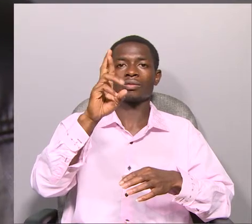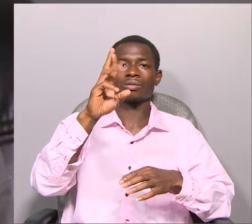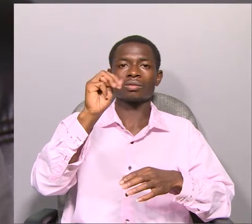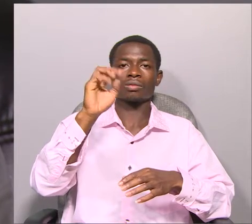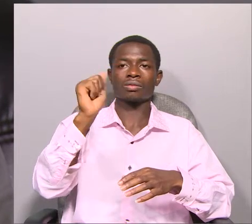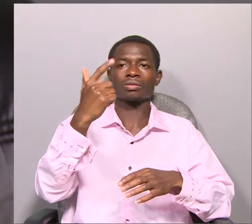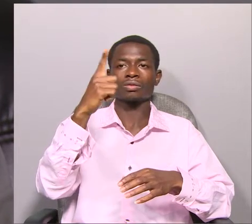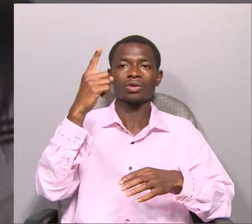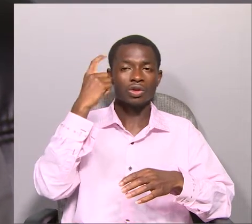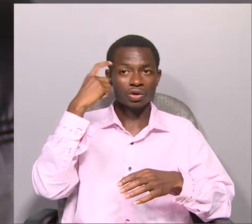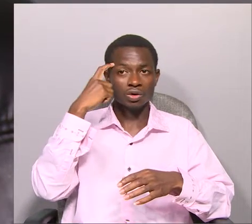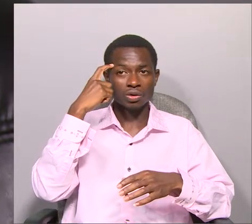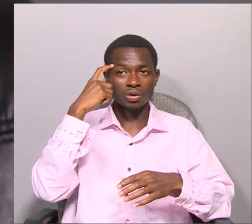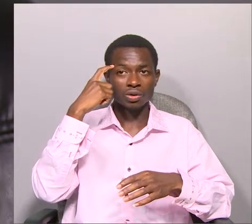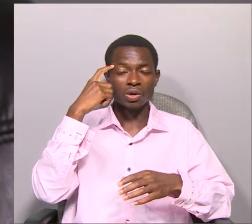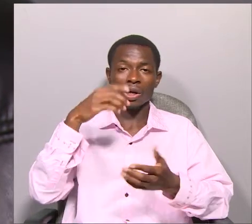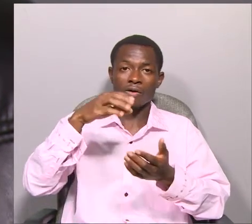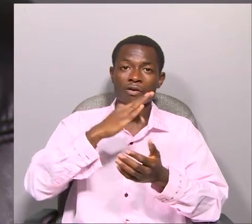extractive companies.